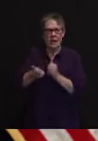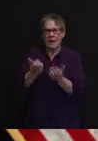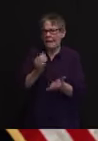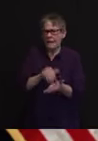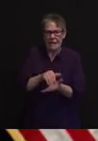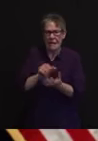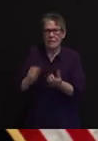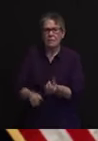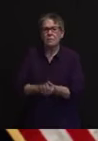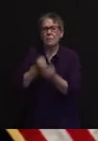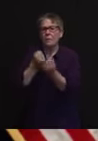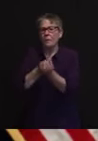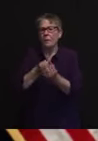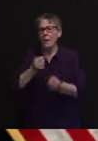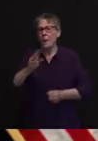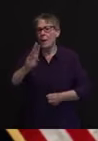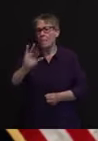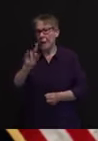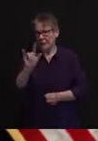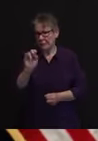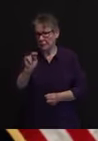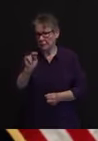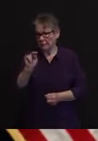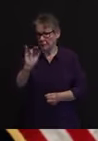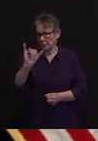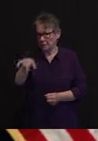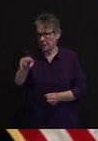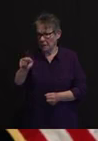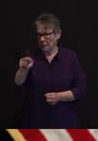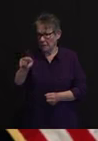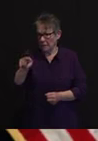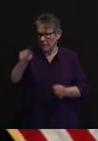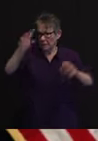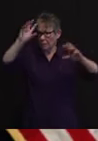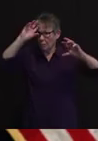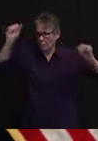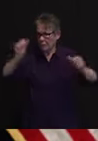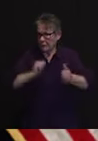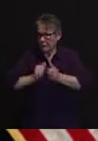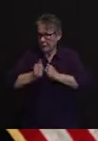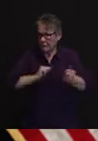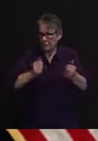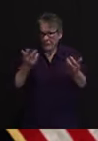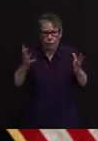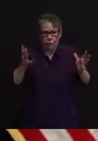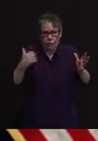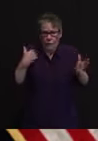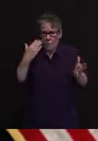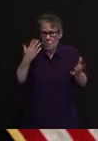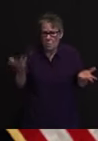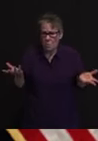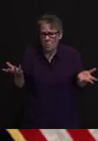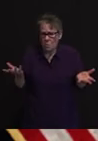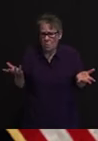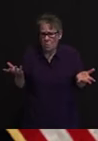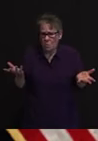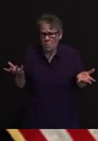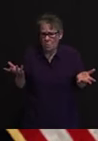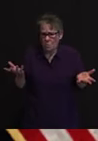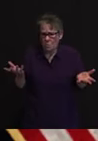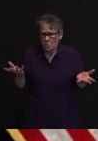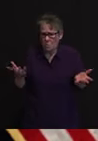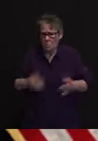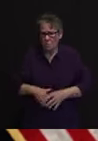multi-state coalition in terms of getting ourselves prepared both as a healthcare infrastructure matter and an economic jobs